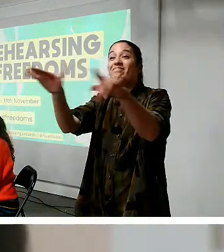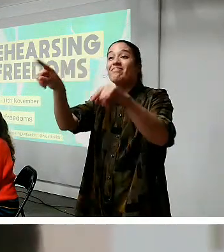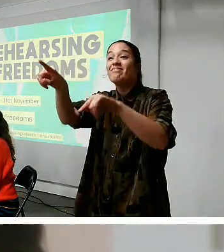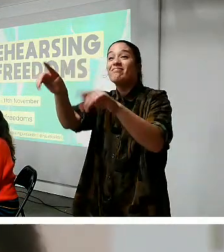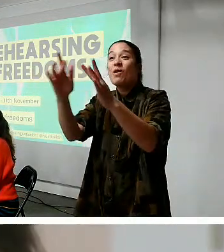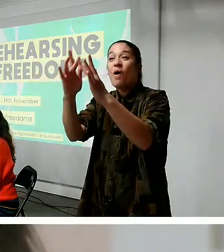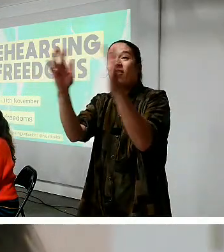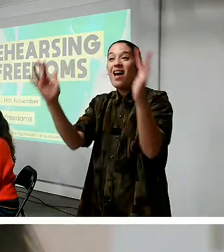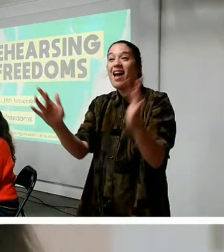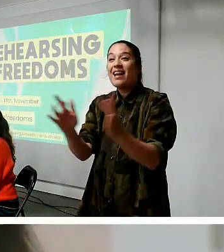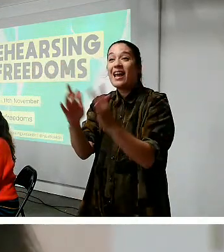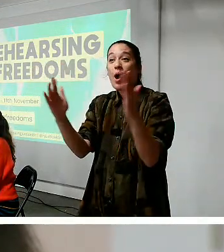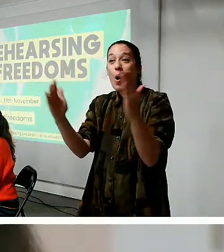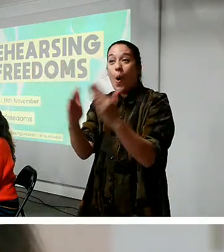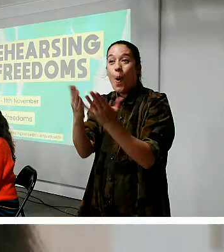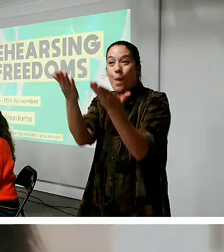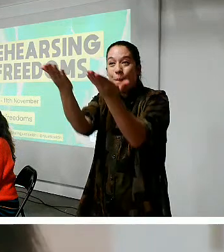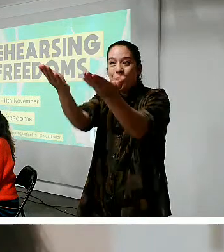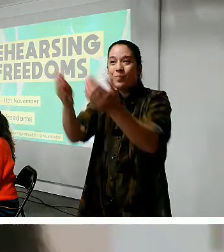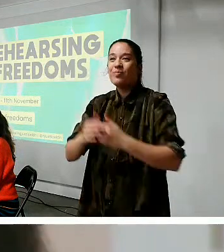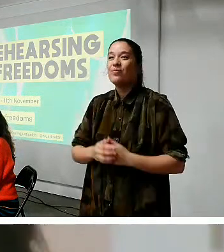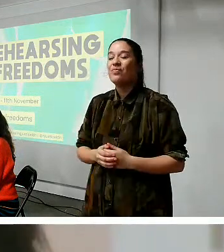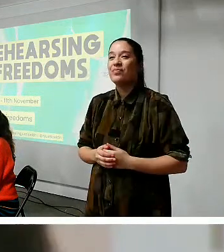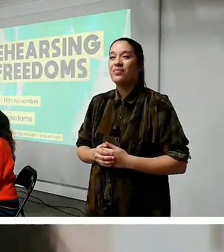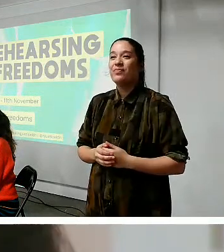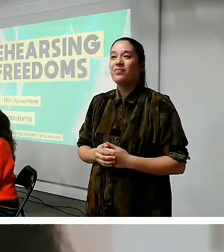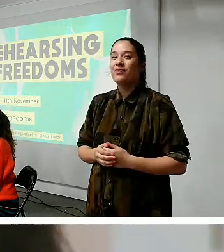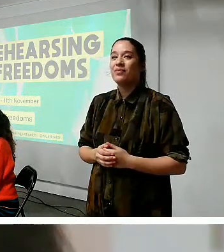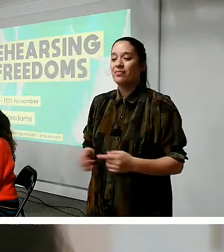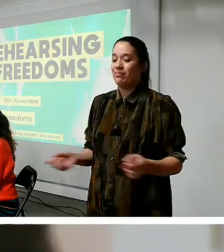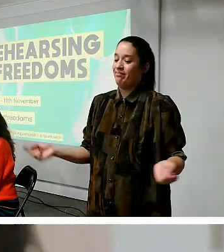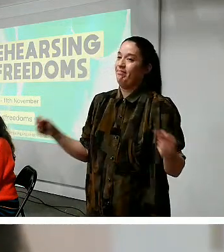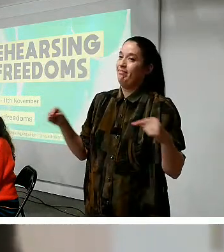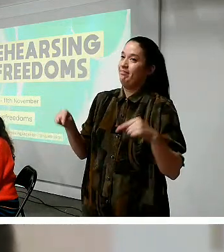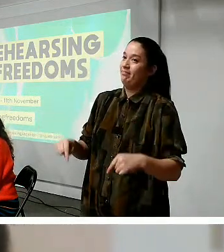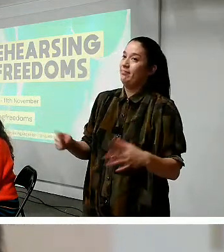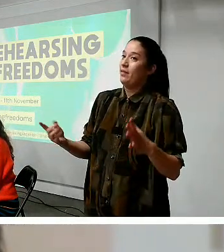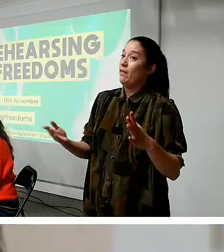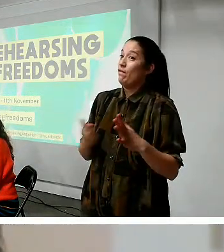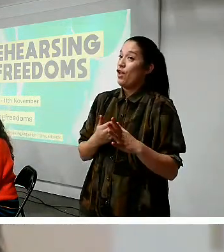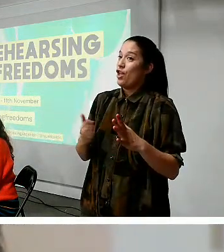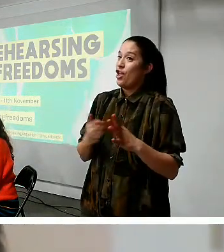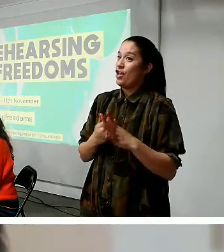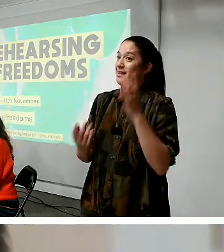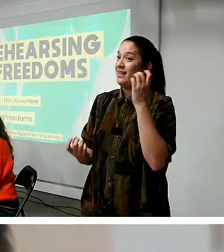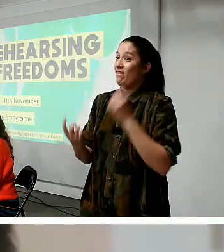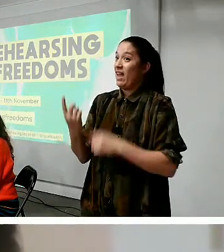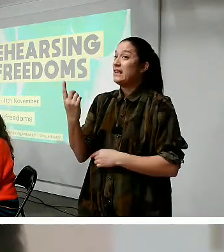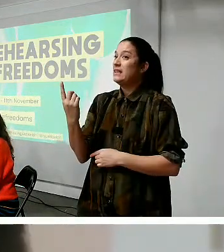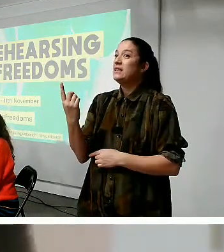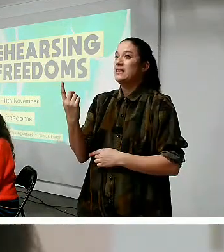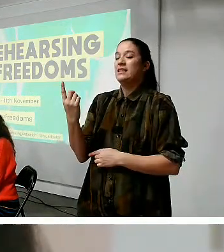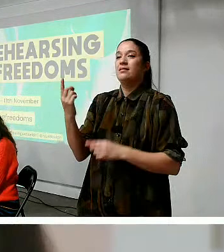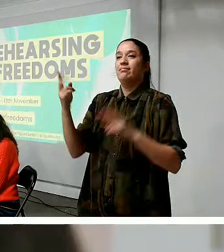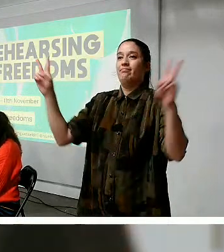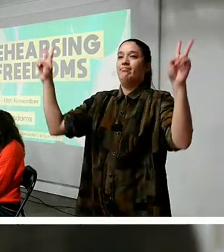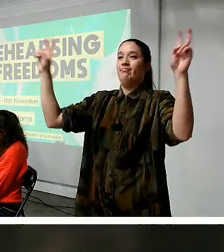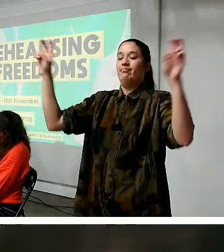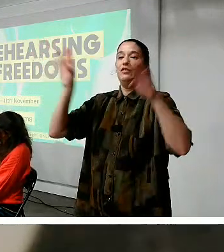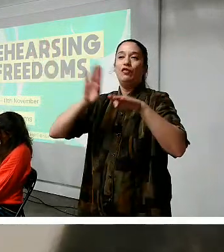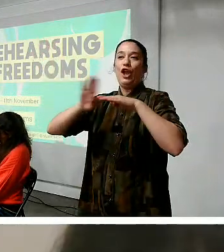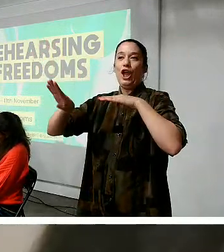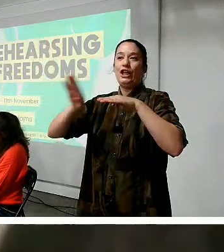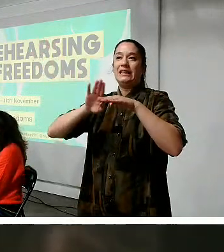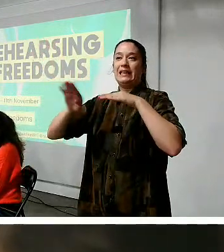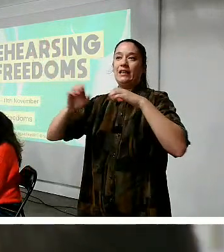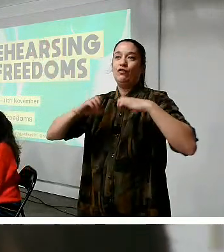online. So, this is the first big event as part of our Rehearsing Freedoms Festival at